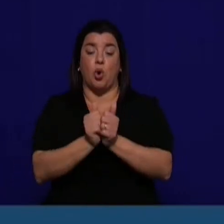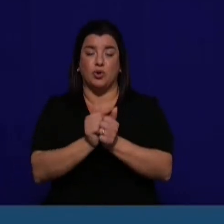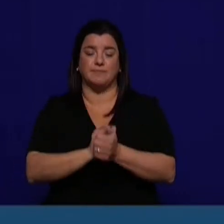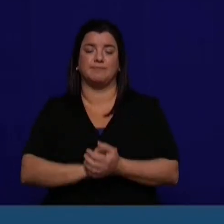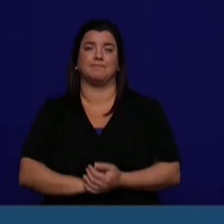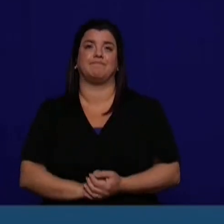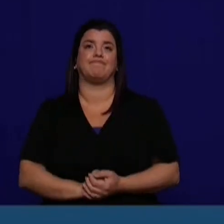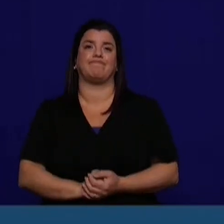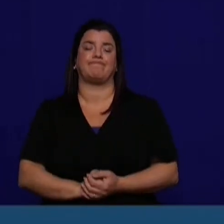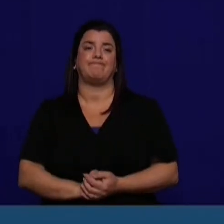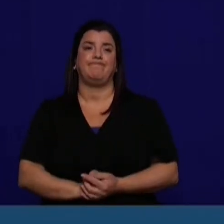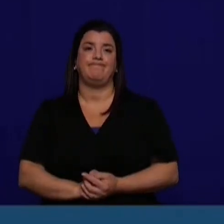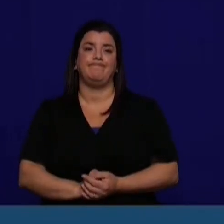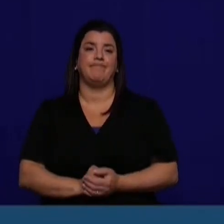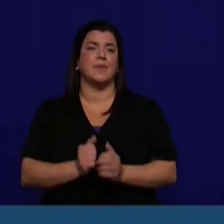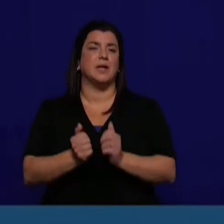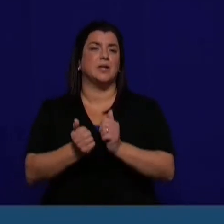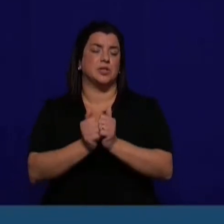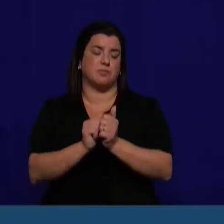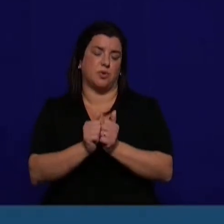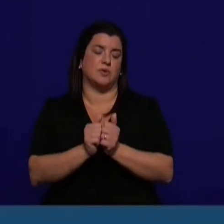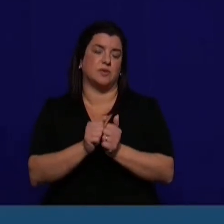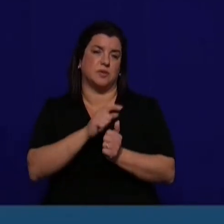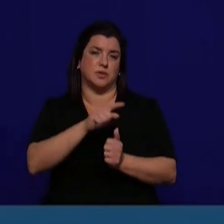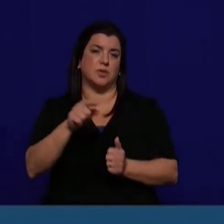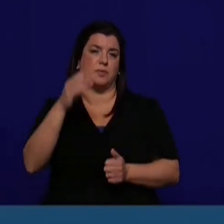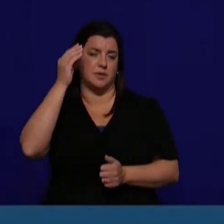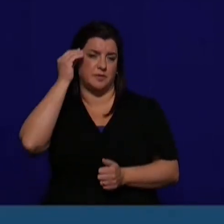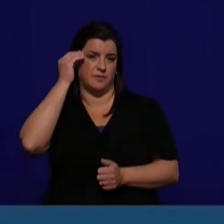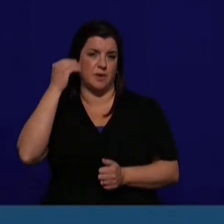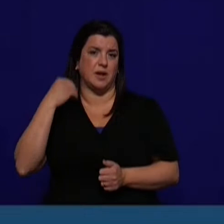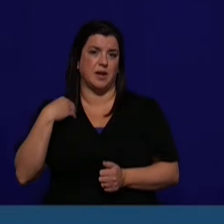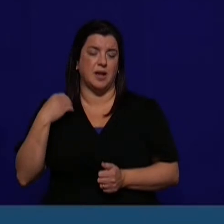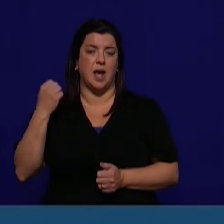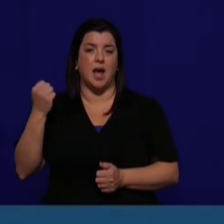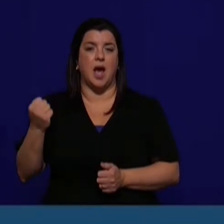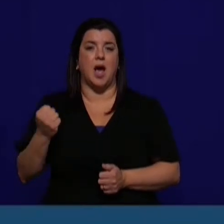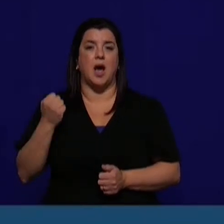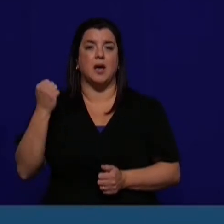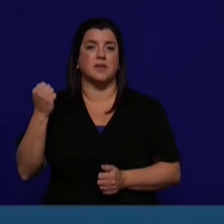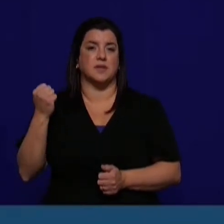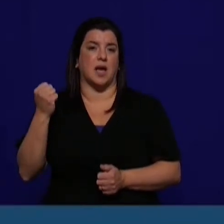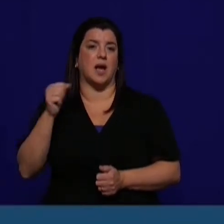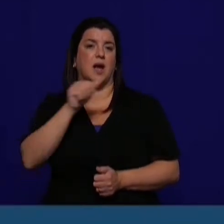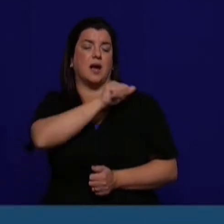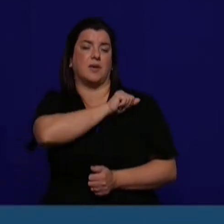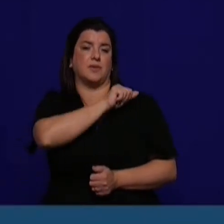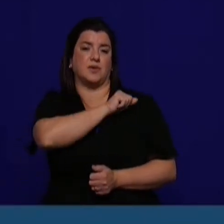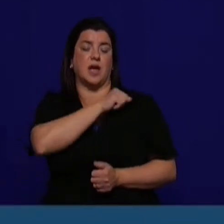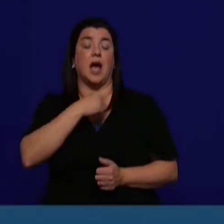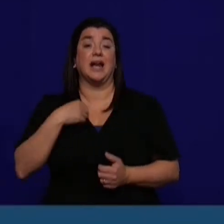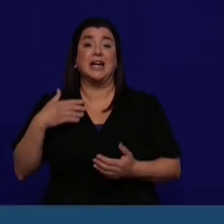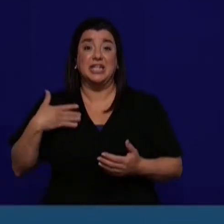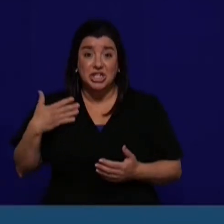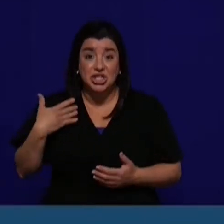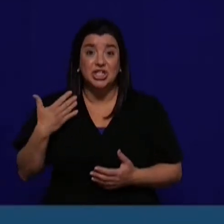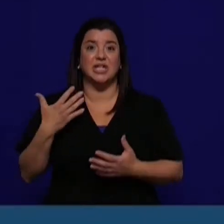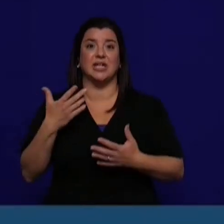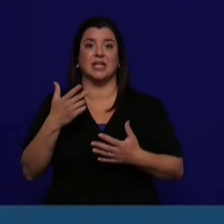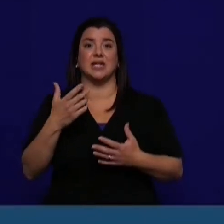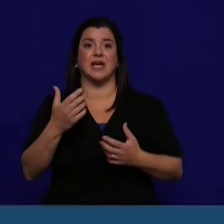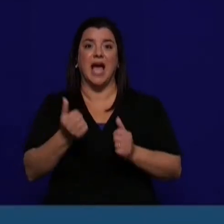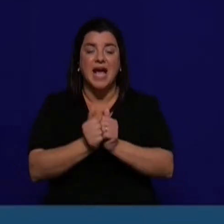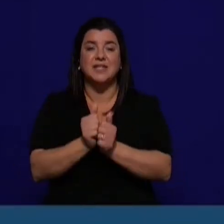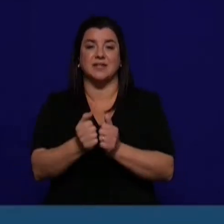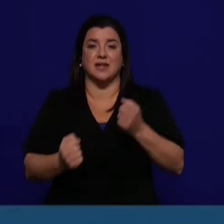l-sports l-istess tistgħu tifhmu li aħna bħala awtoritajiet tas-saħħa nappellaw ħafna għal physical activity, però fix-xenarju li